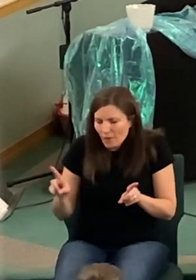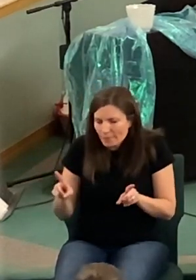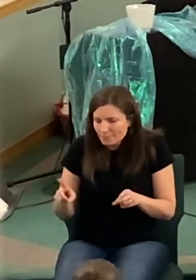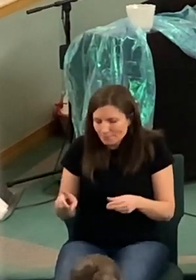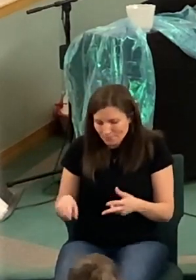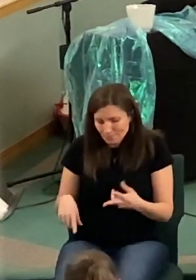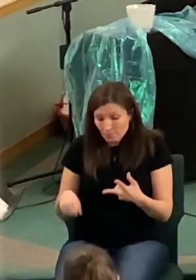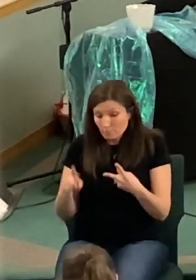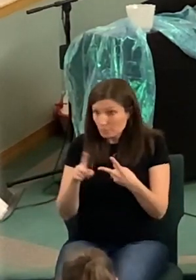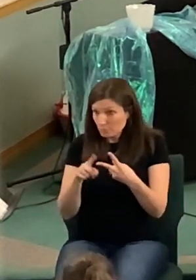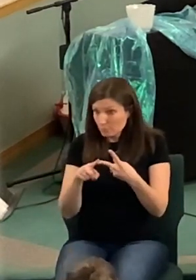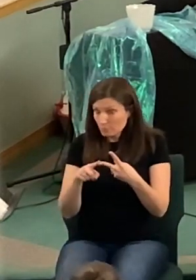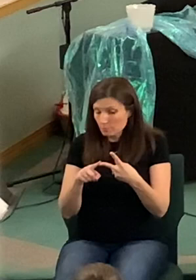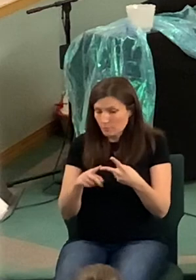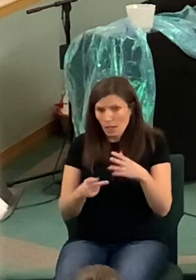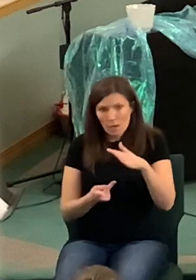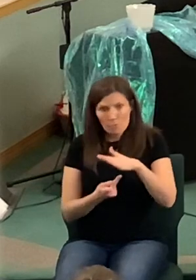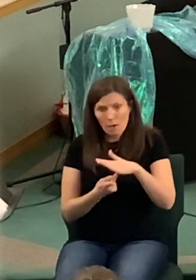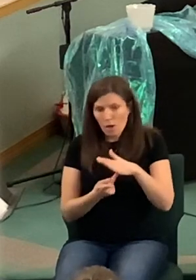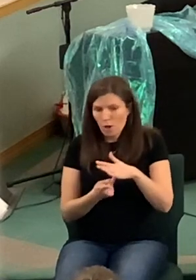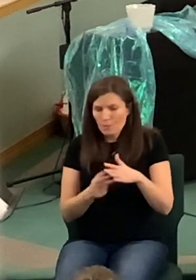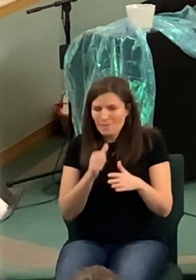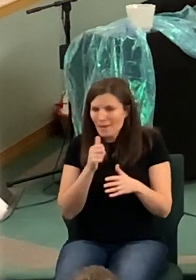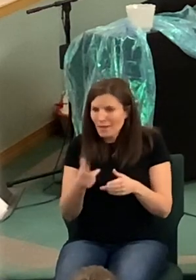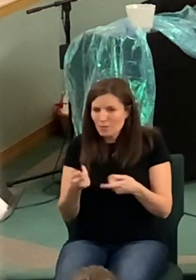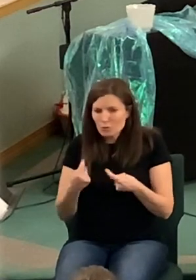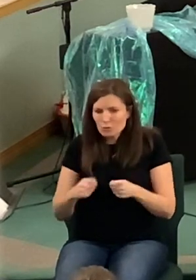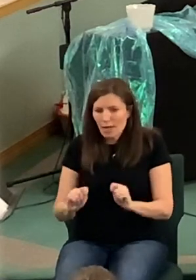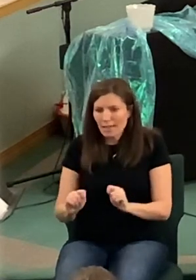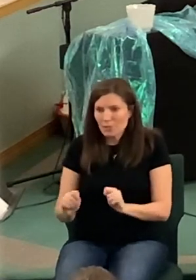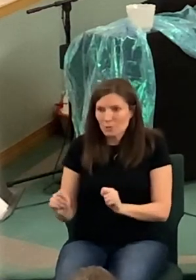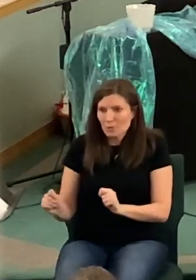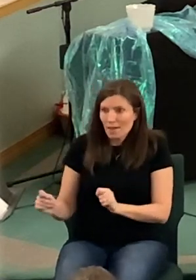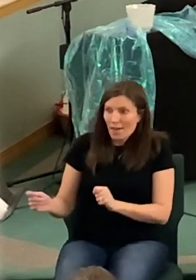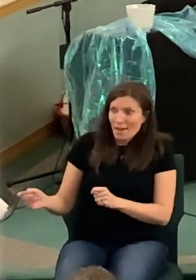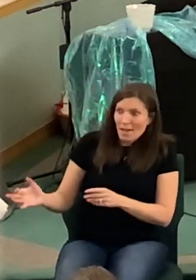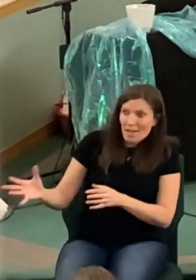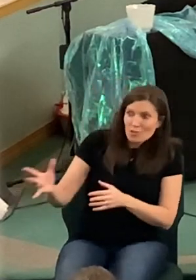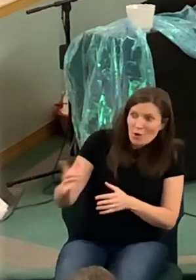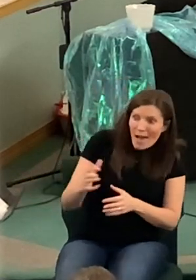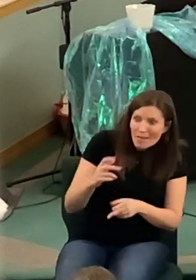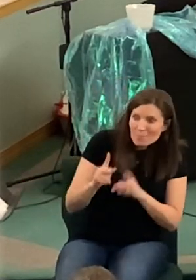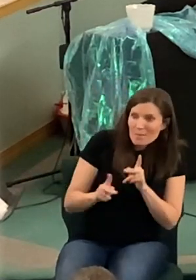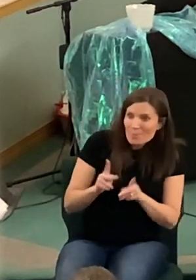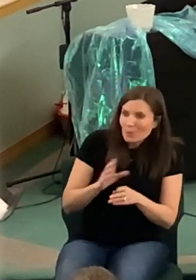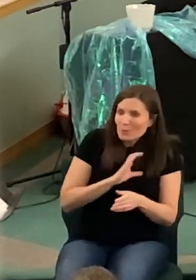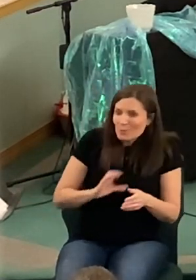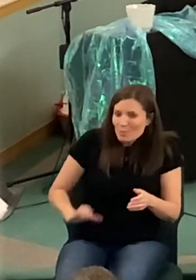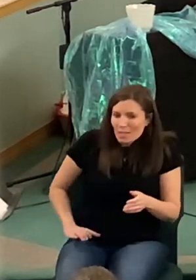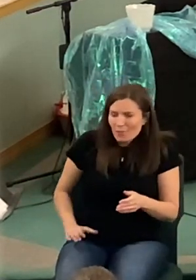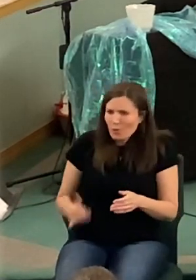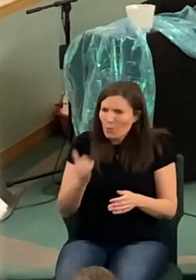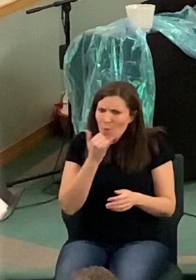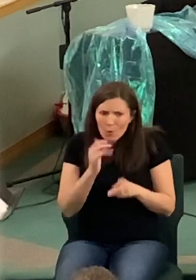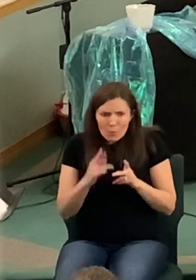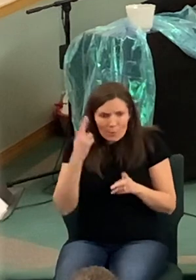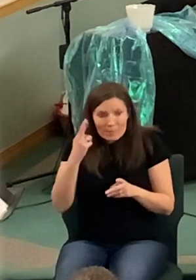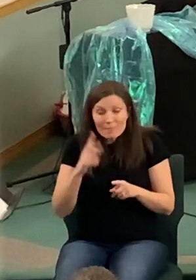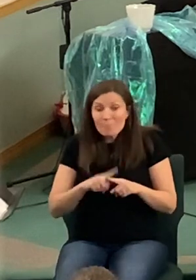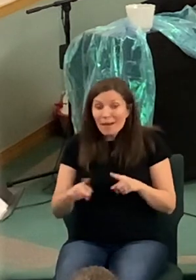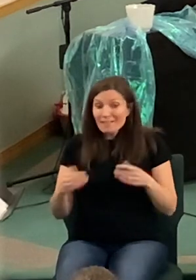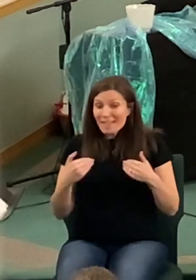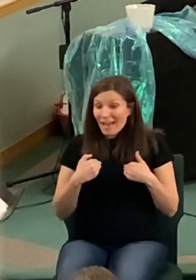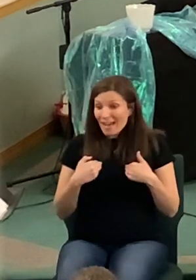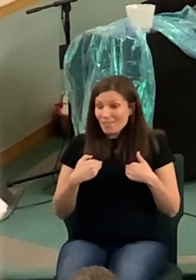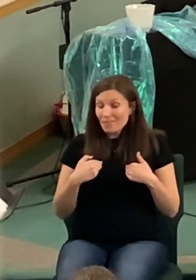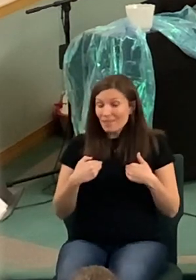to Christianity for the wrong reasons. He wanted people to have a sincere faith in Jesus Christ. If he